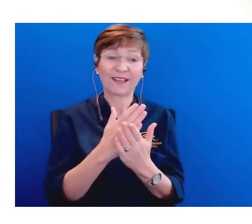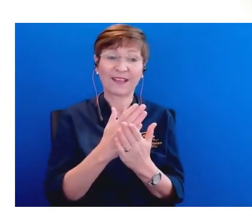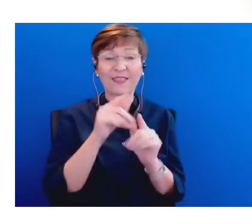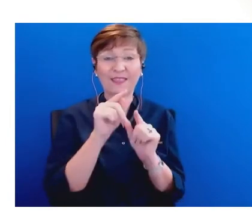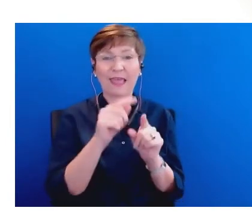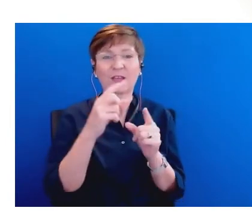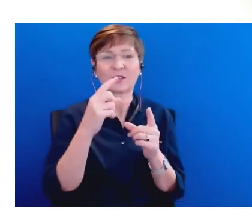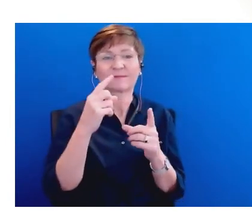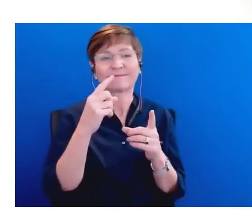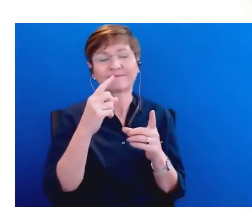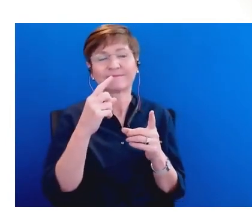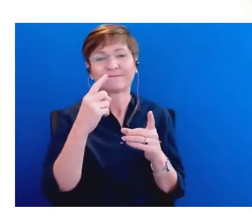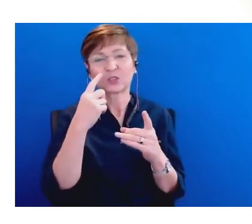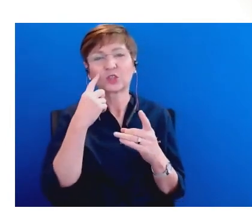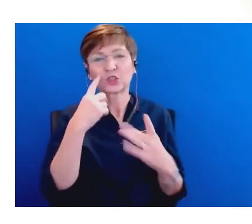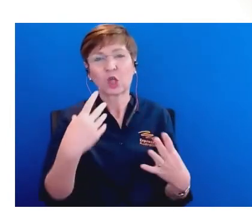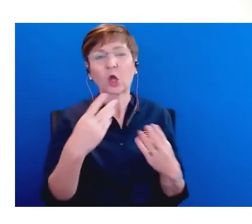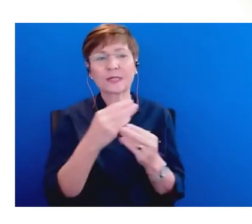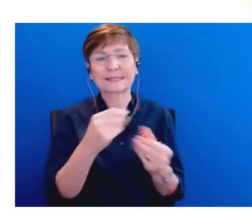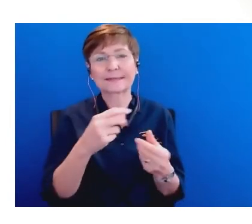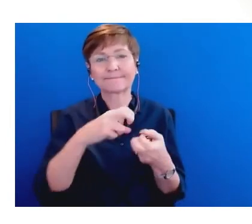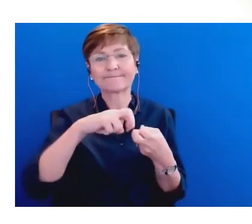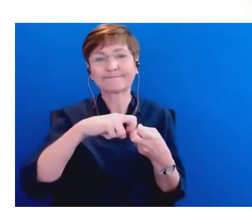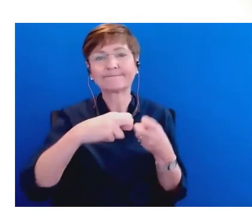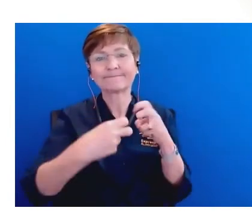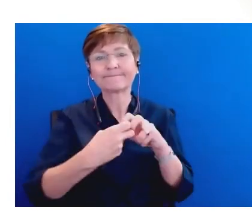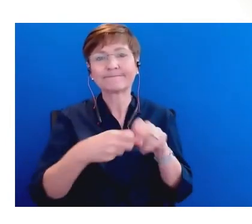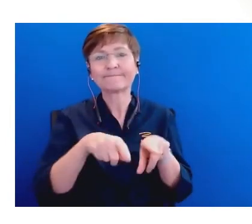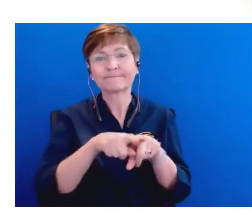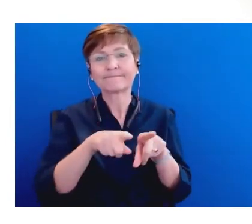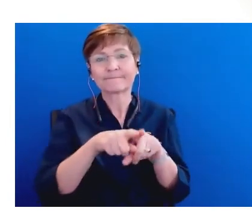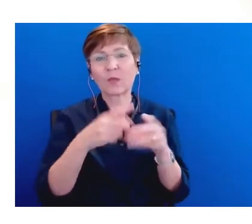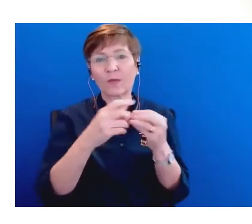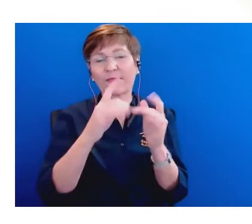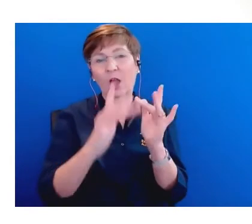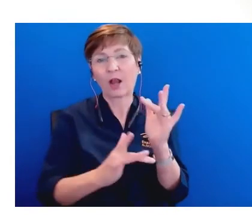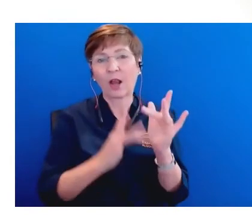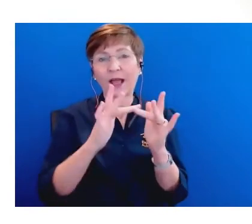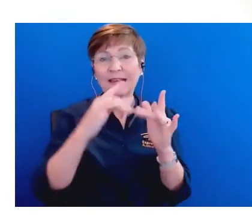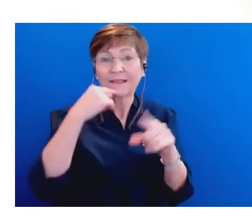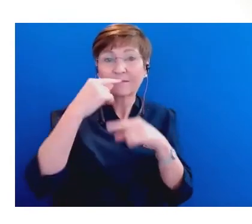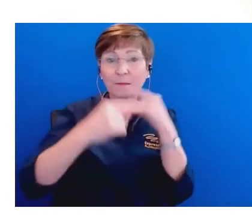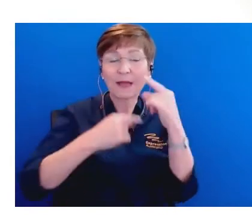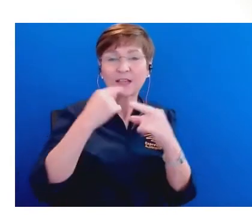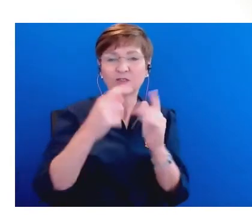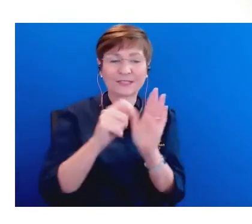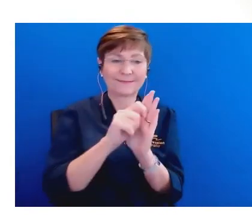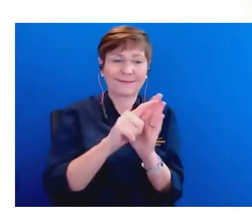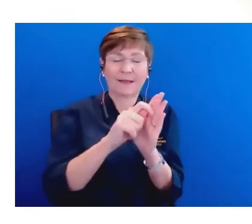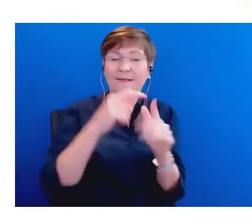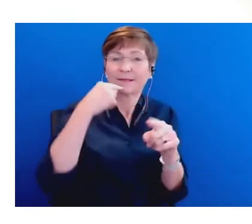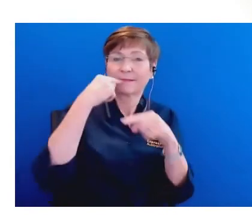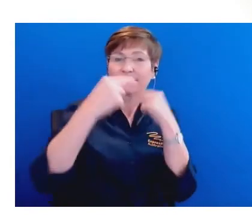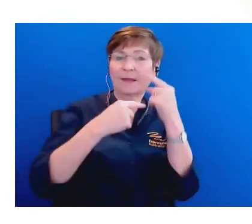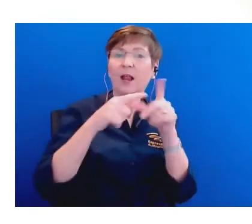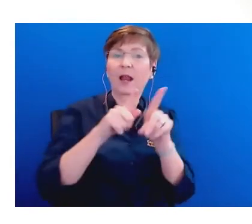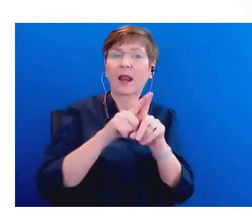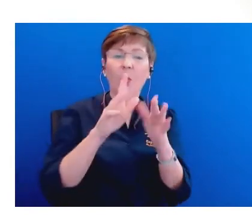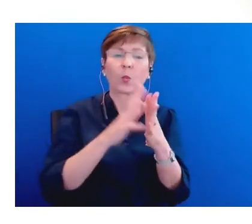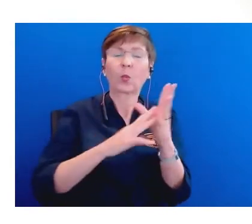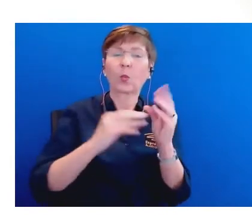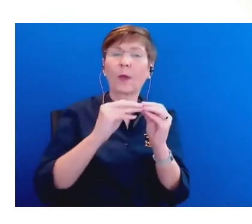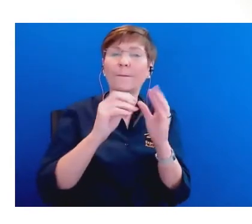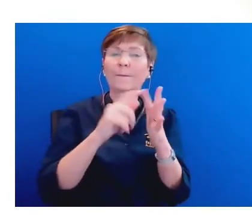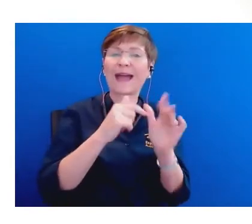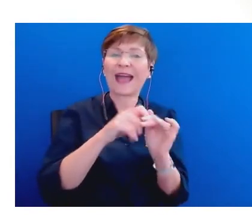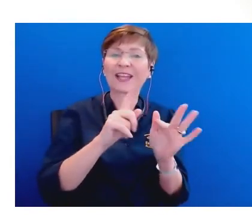shortcomings or limitations of current online information and sales material, including things like web pages that are really